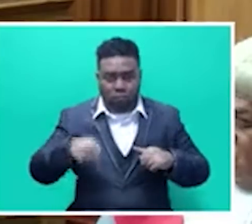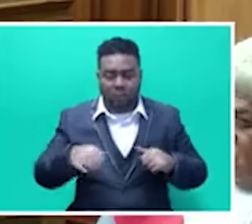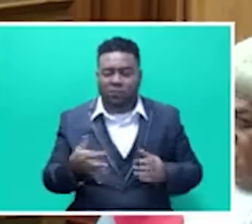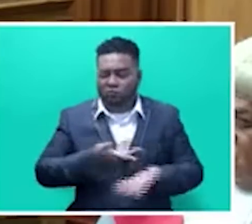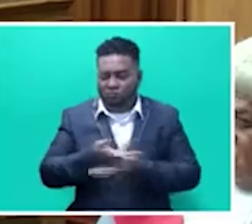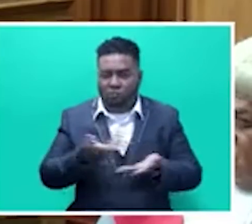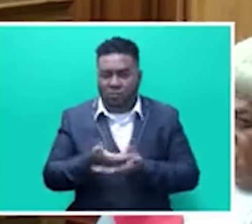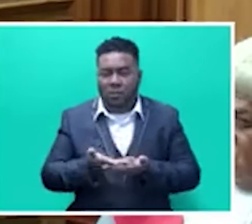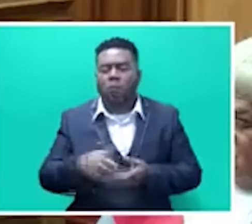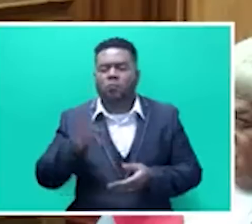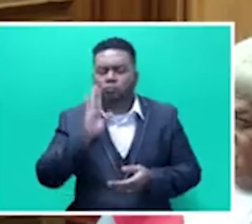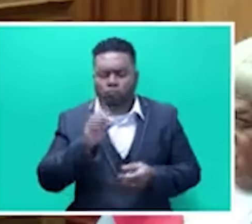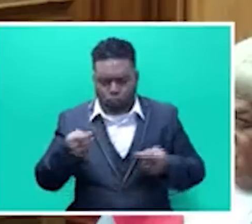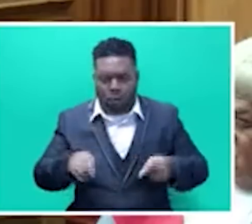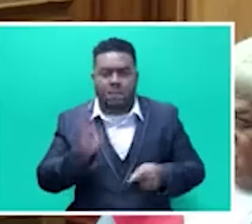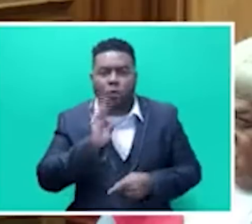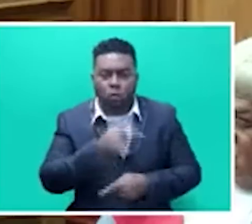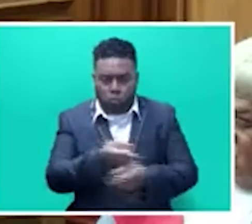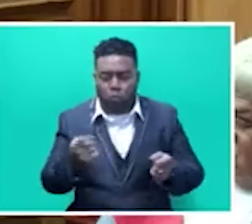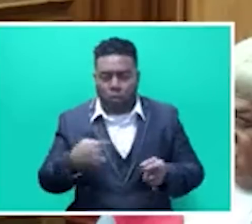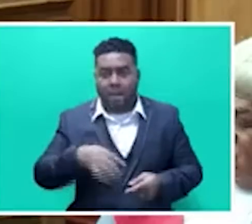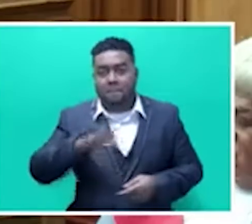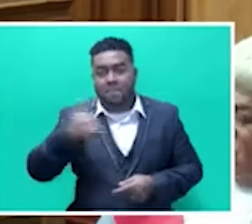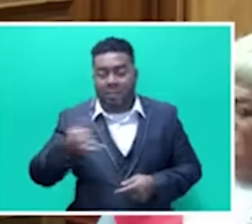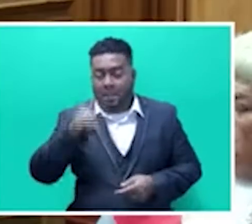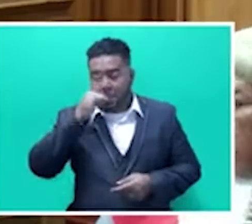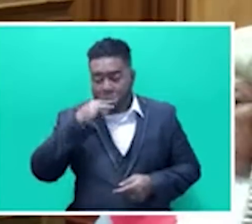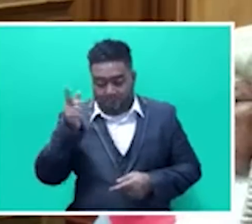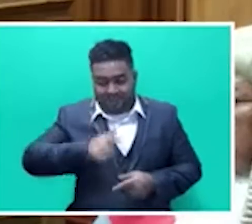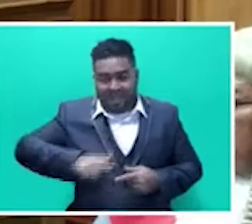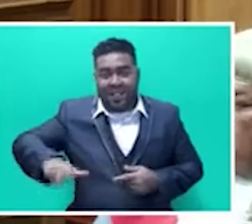put out before you today. May the people of this land